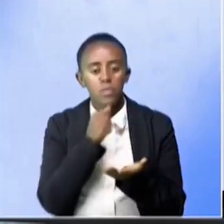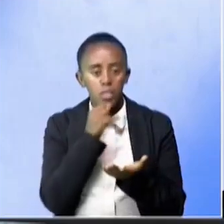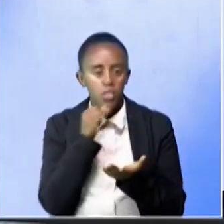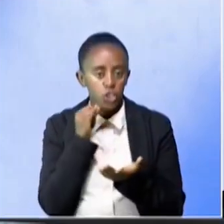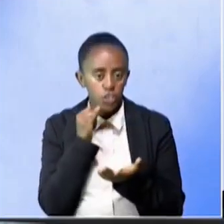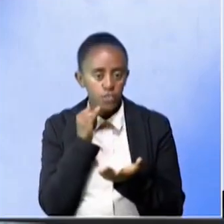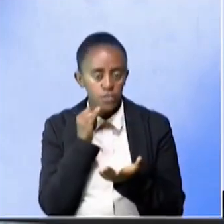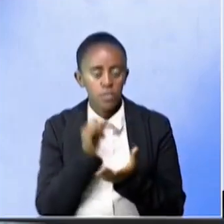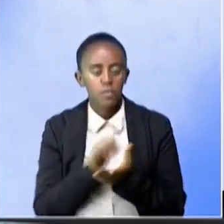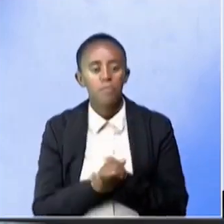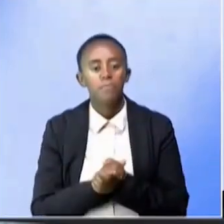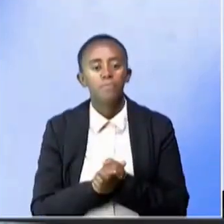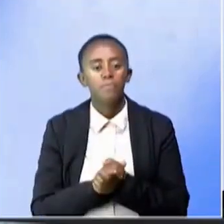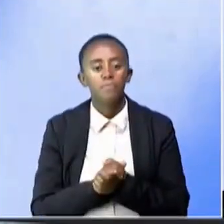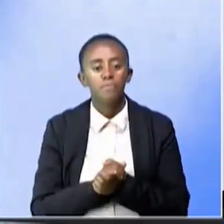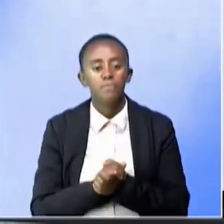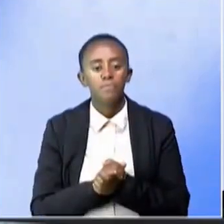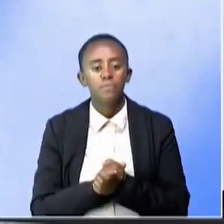adjectives.